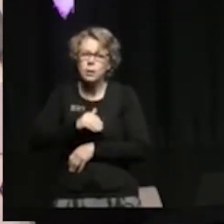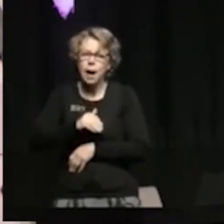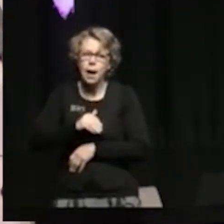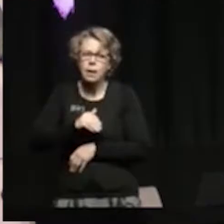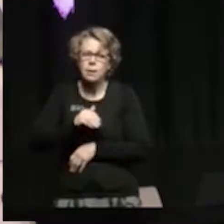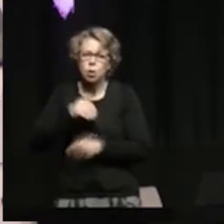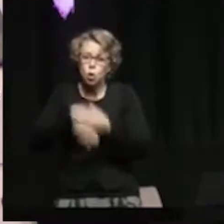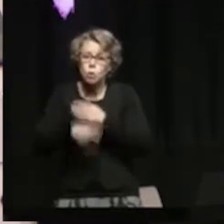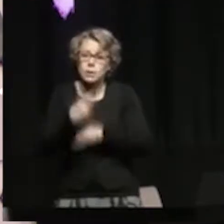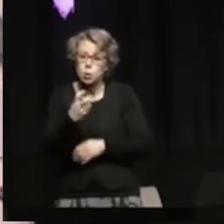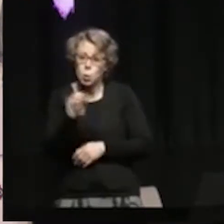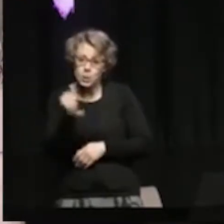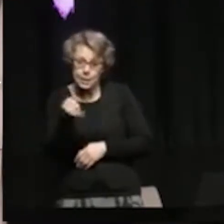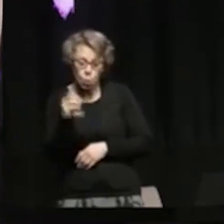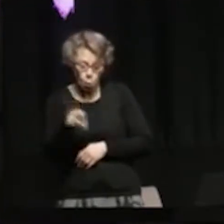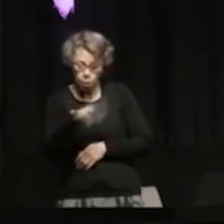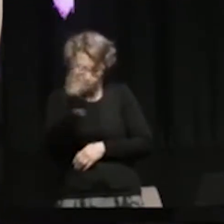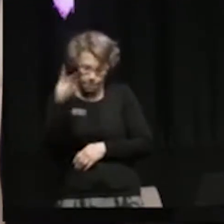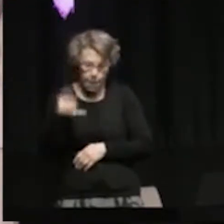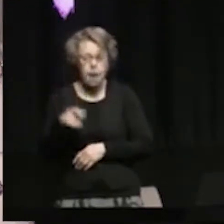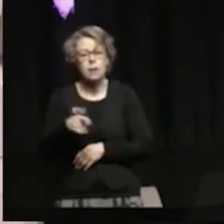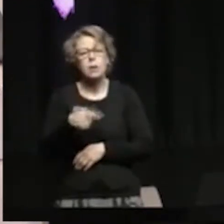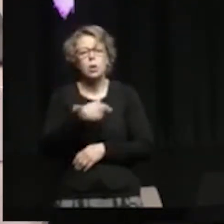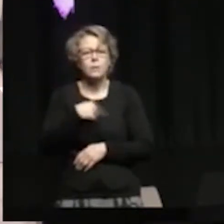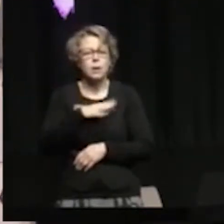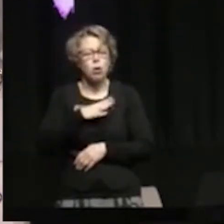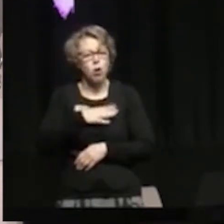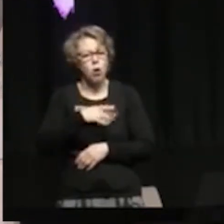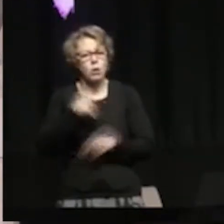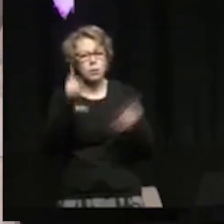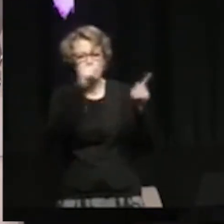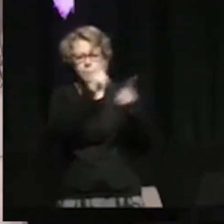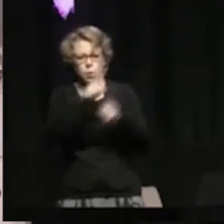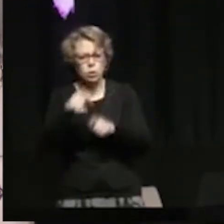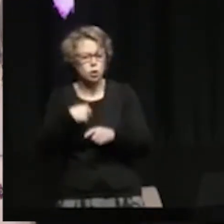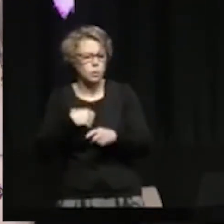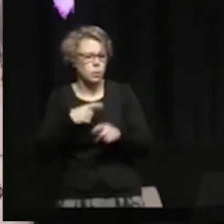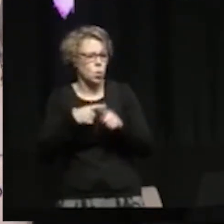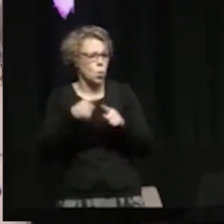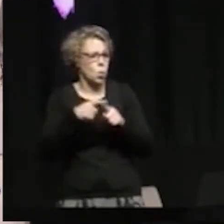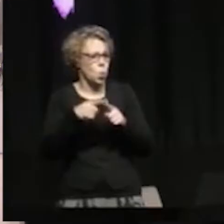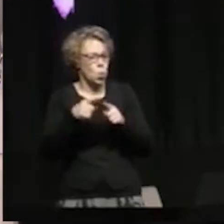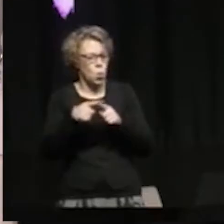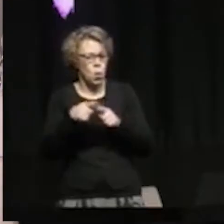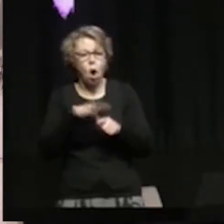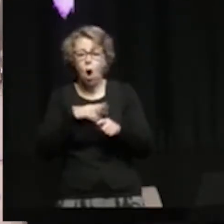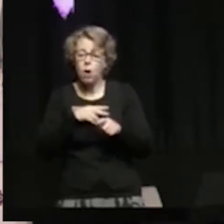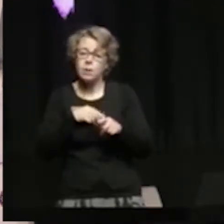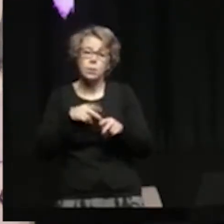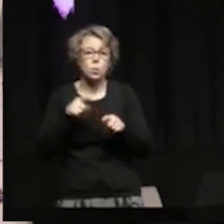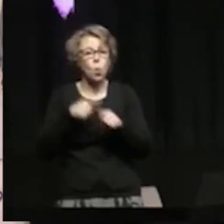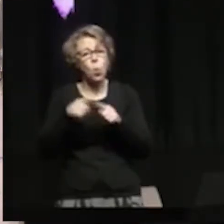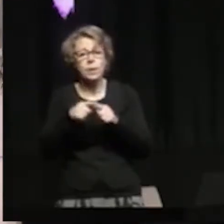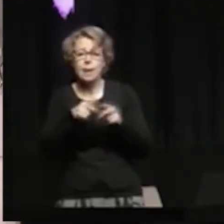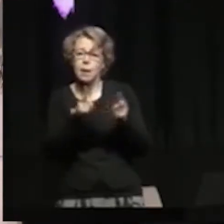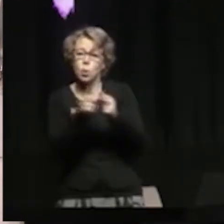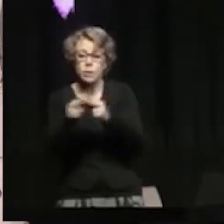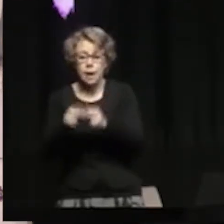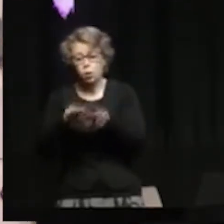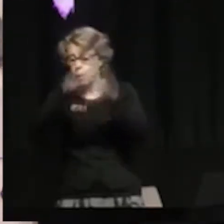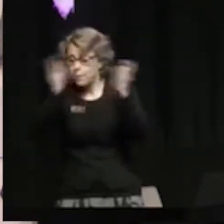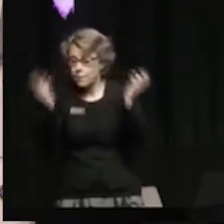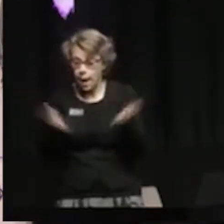than 29 years old. And we have a population with like networks all over the world.